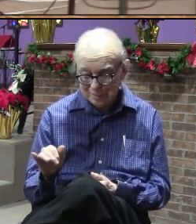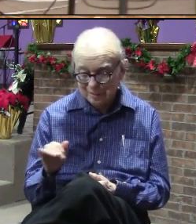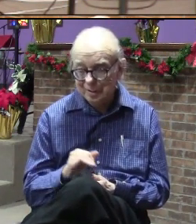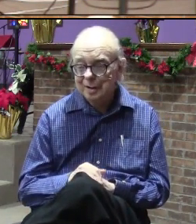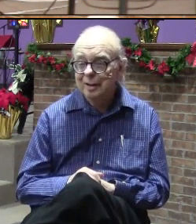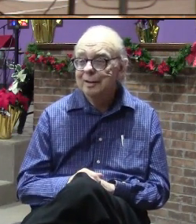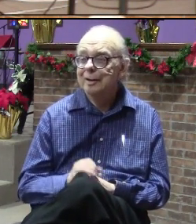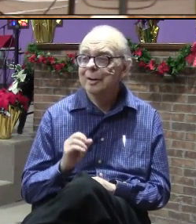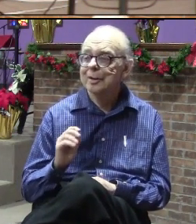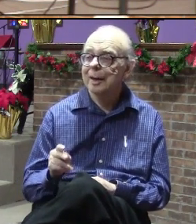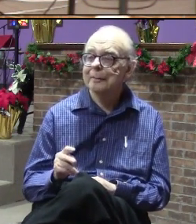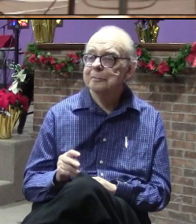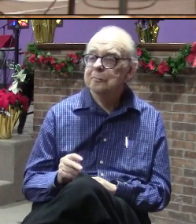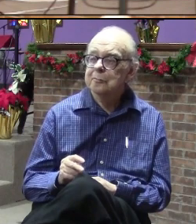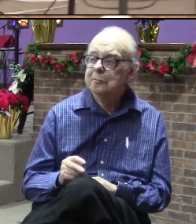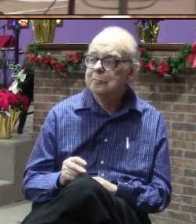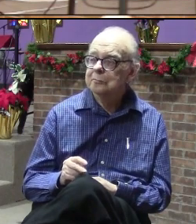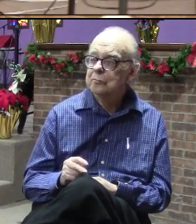Okay?